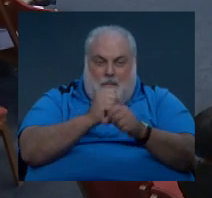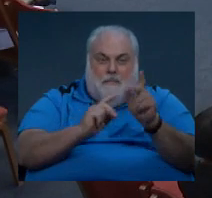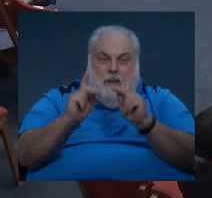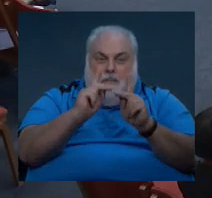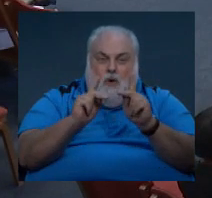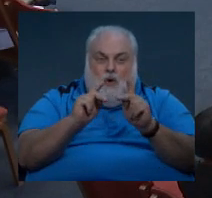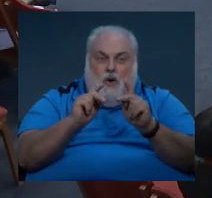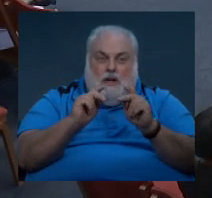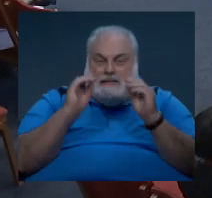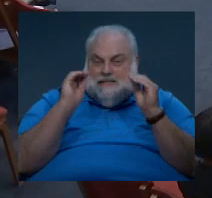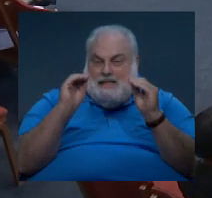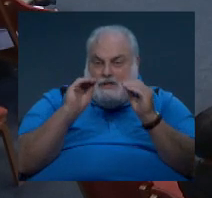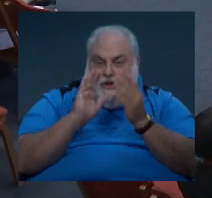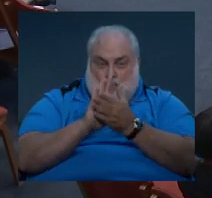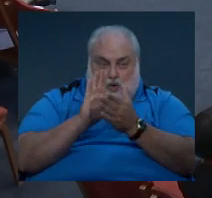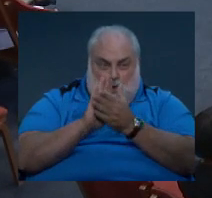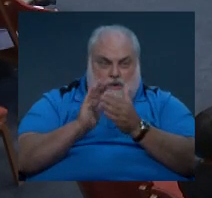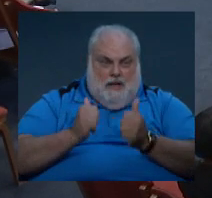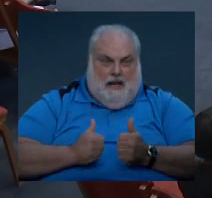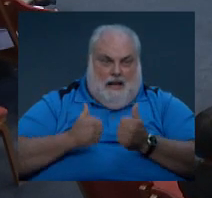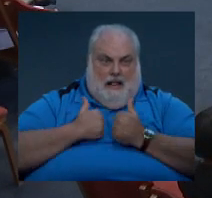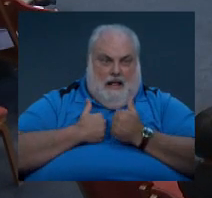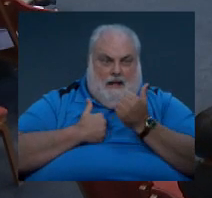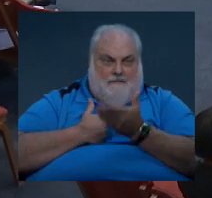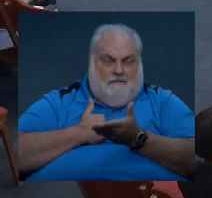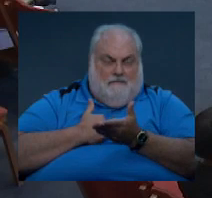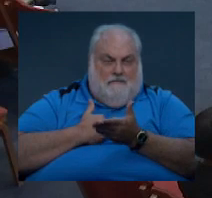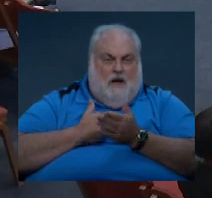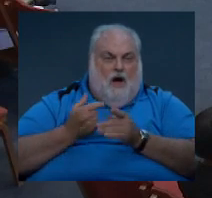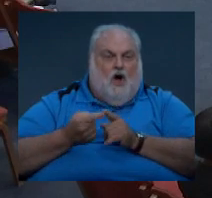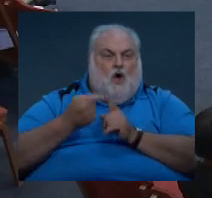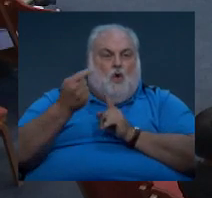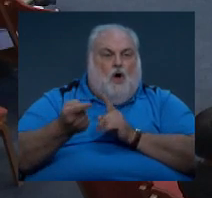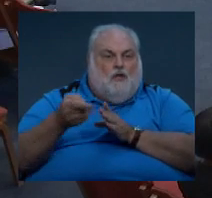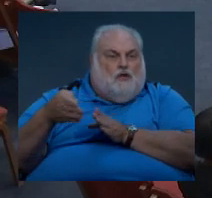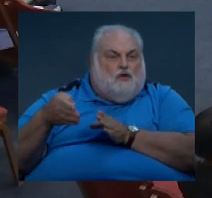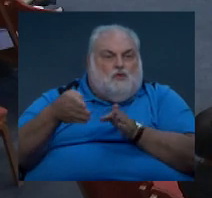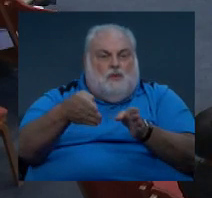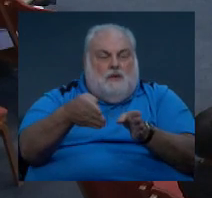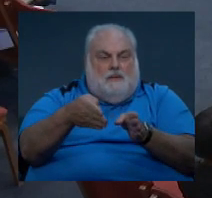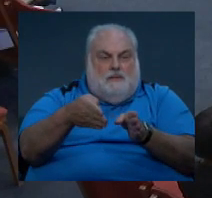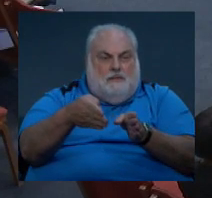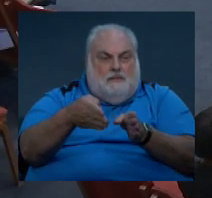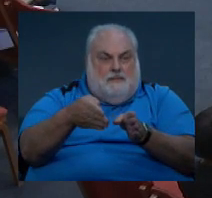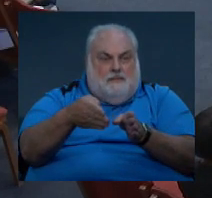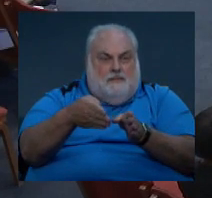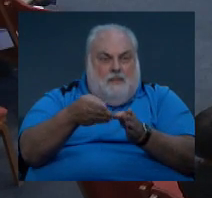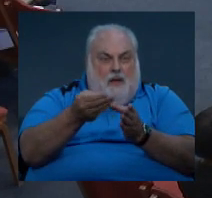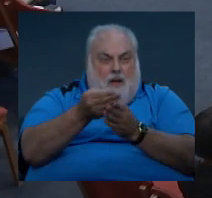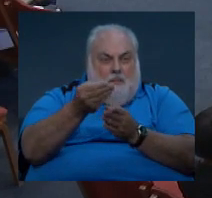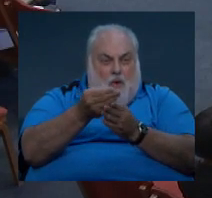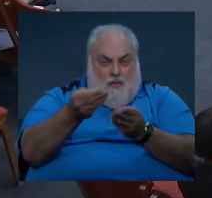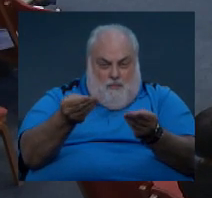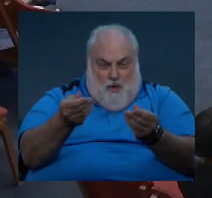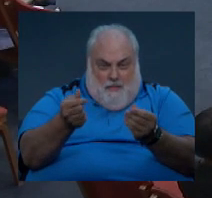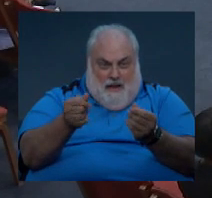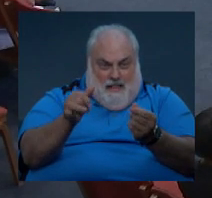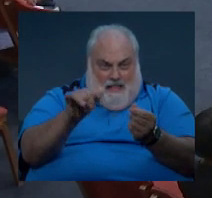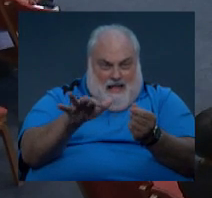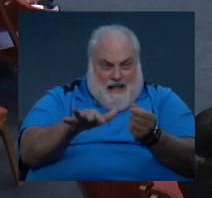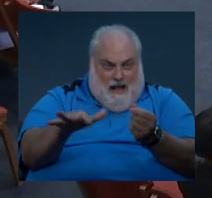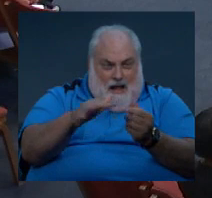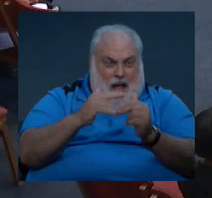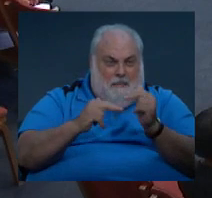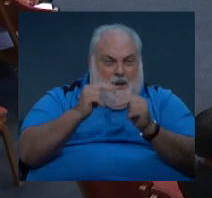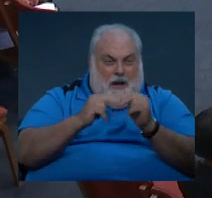for people who were going to teach in our school. Across the street, we bought up that property,